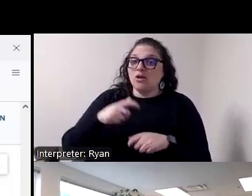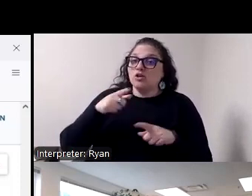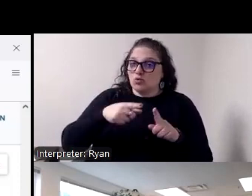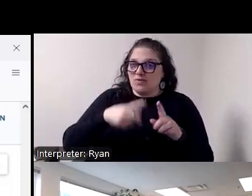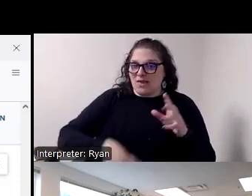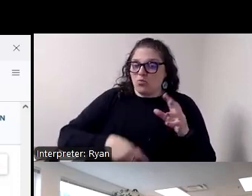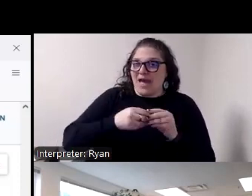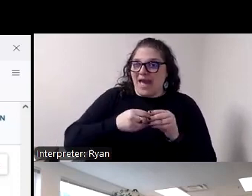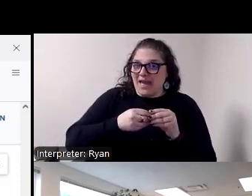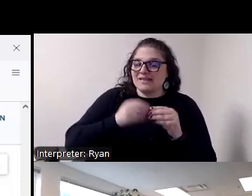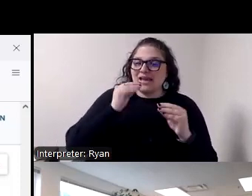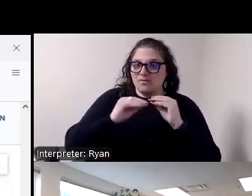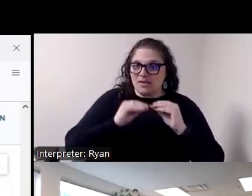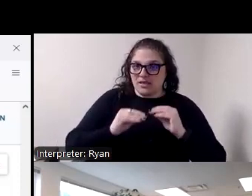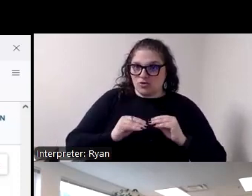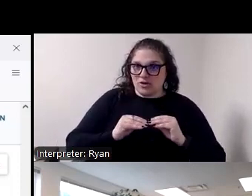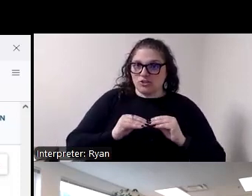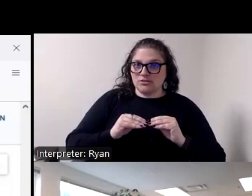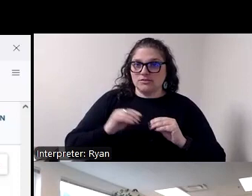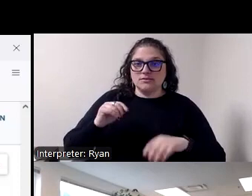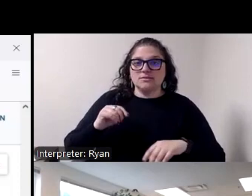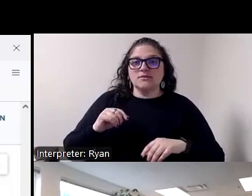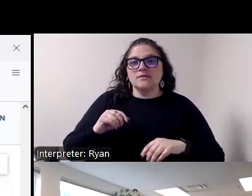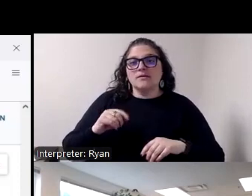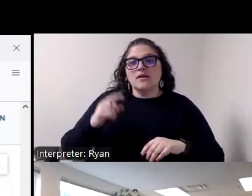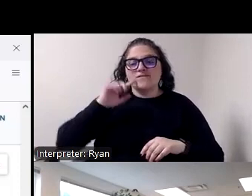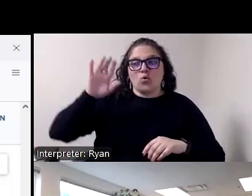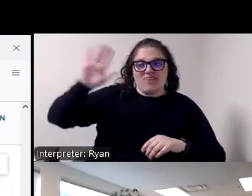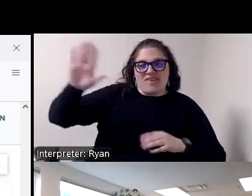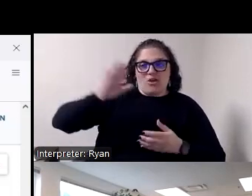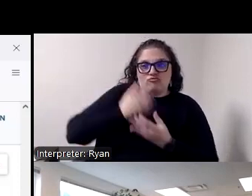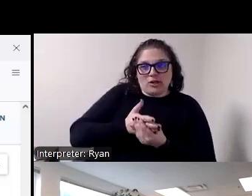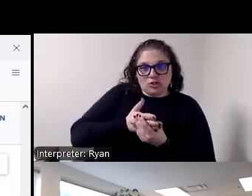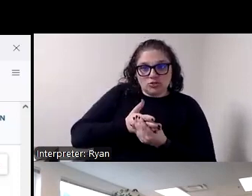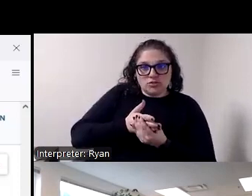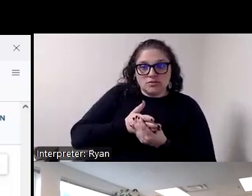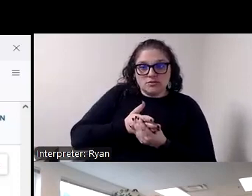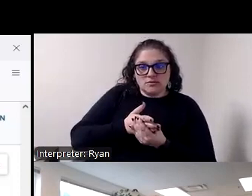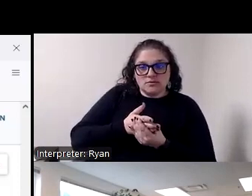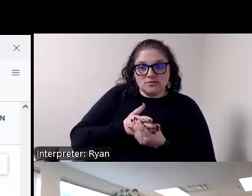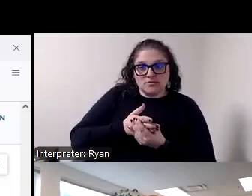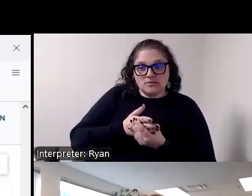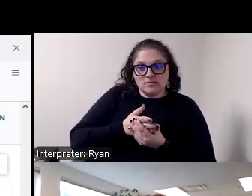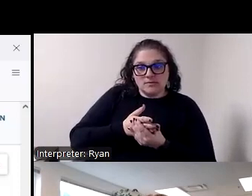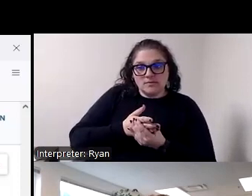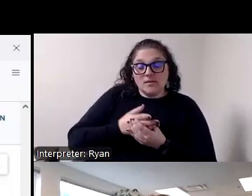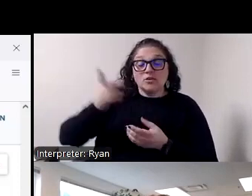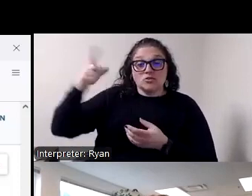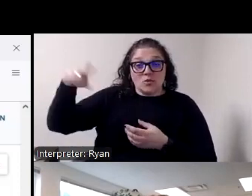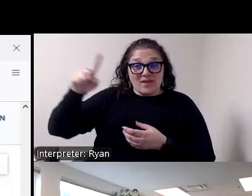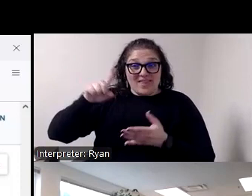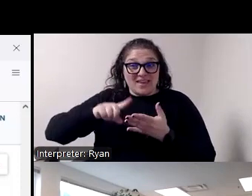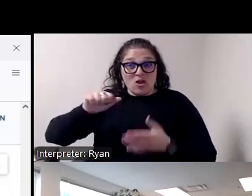any corrections necessary on the physical timesheet for their records. So that way, if they ever get